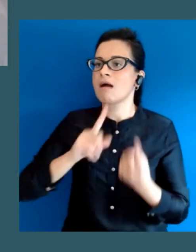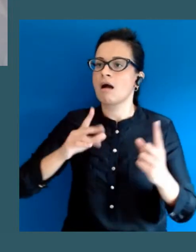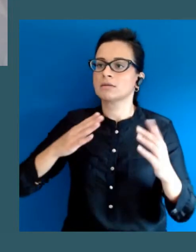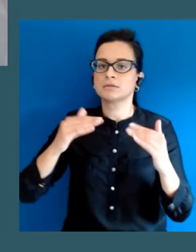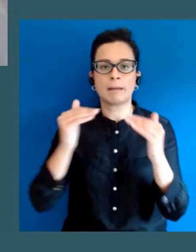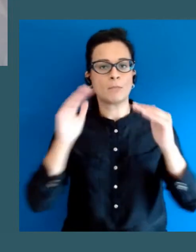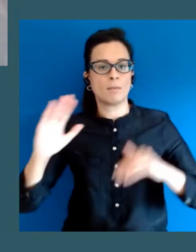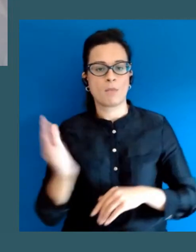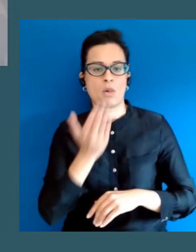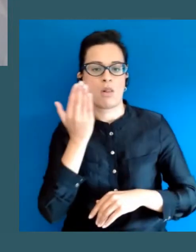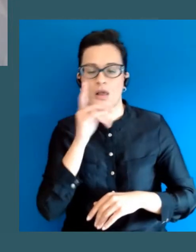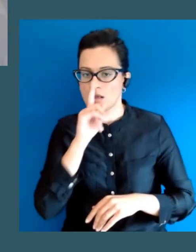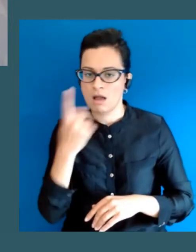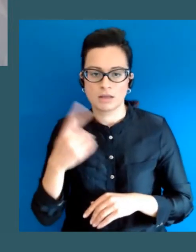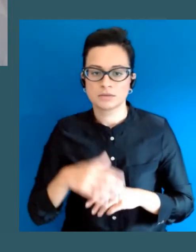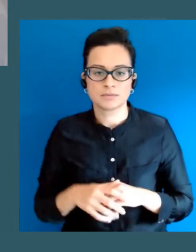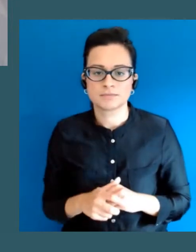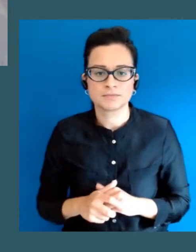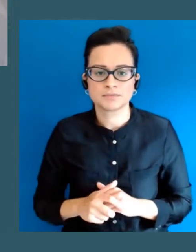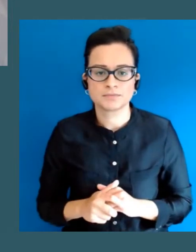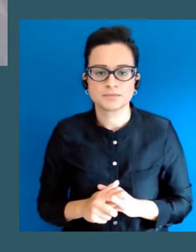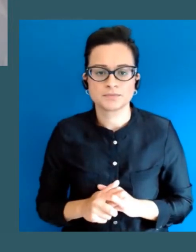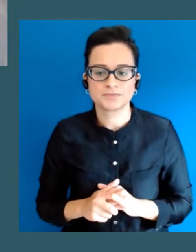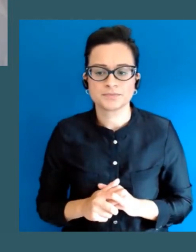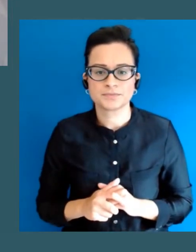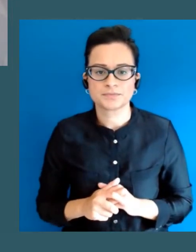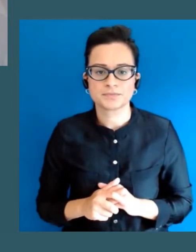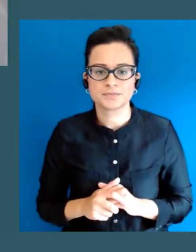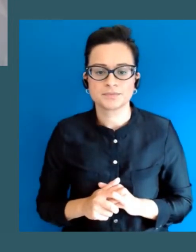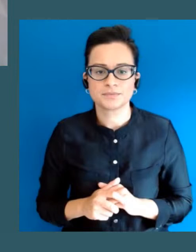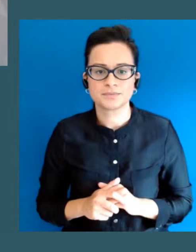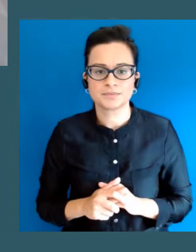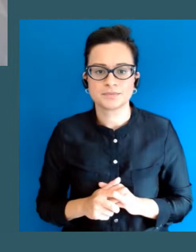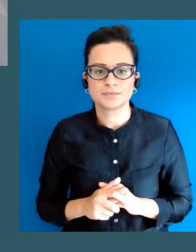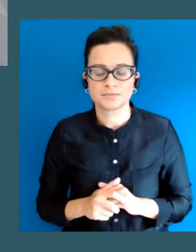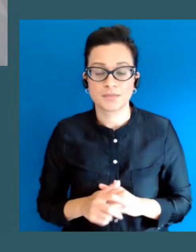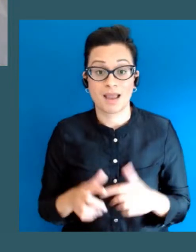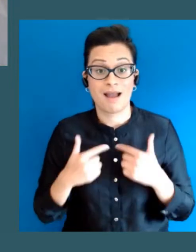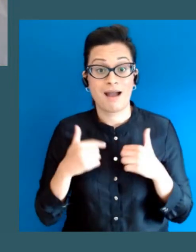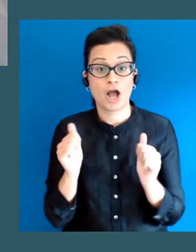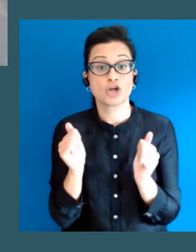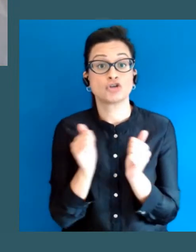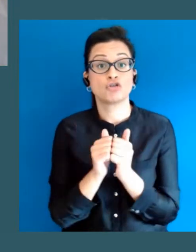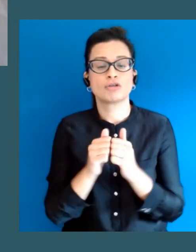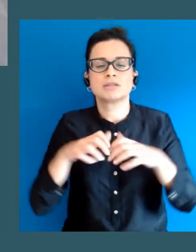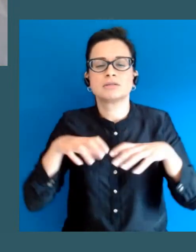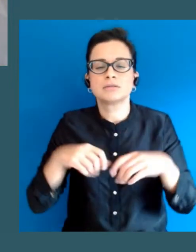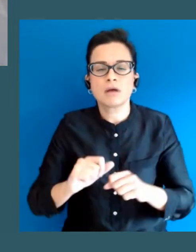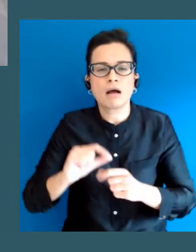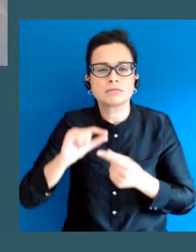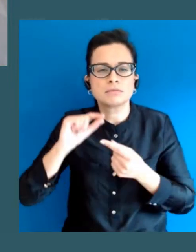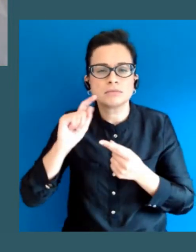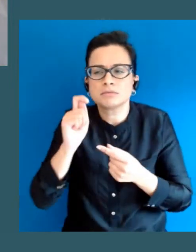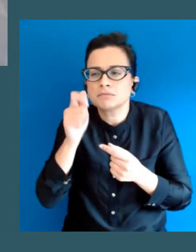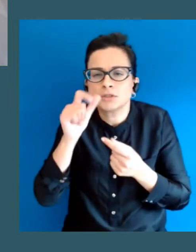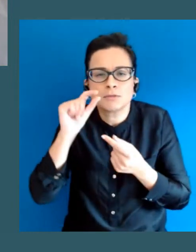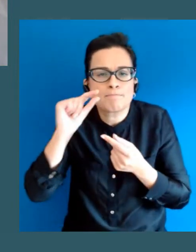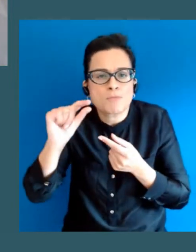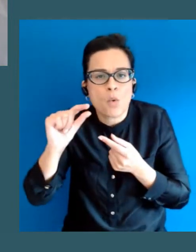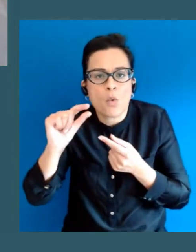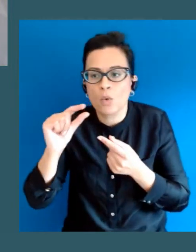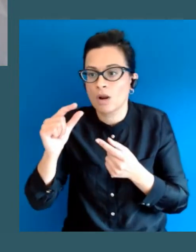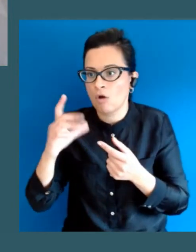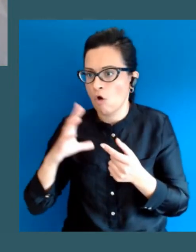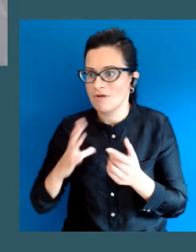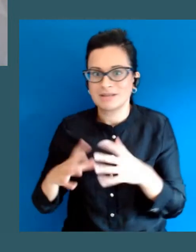one size fits all. I agree. I would always start small. And I think, and also a really important point is that once it's in the diet, it's really